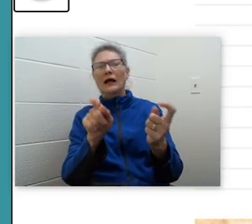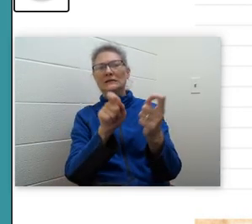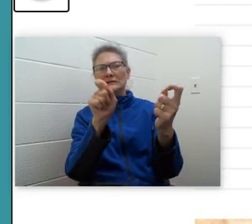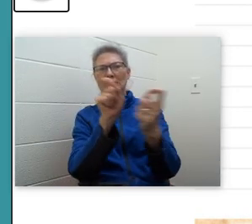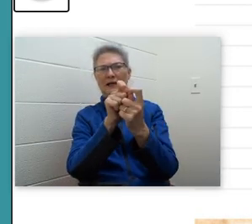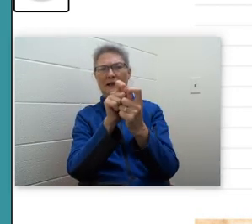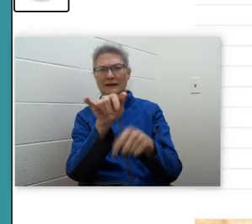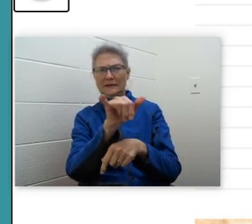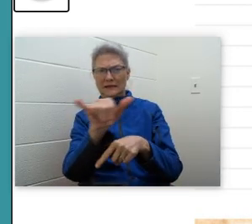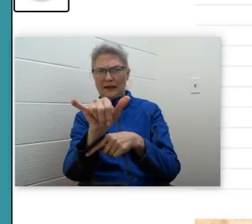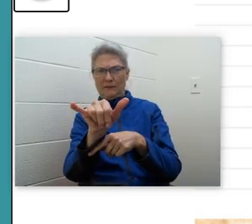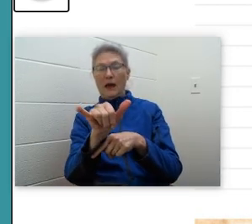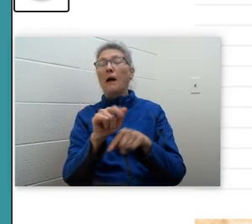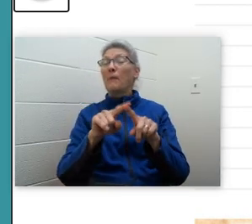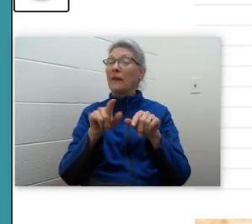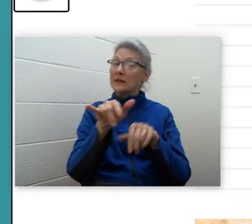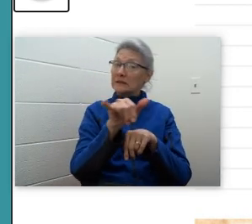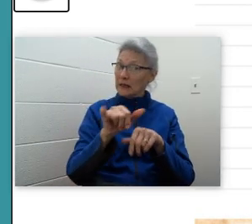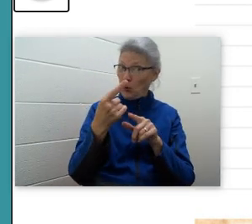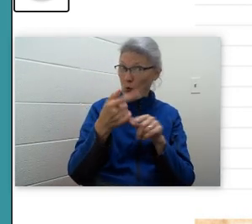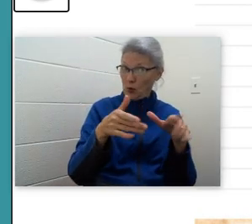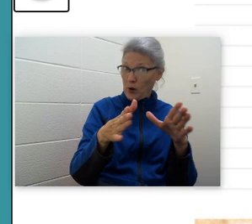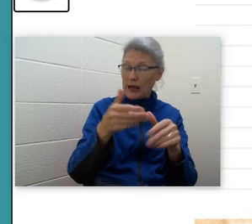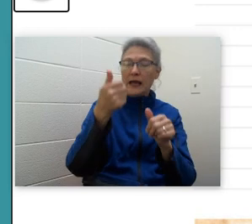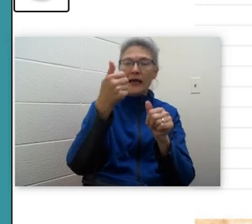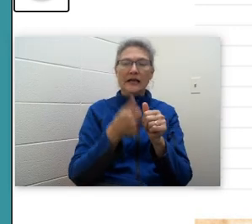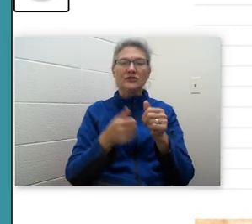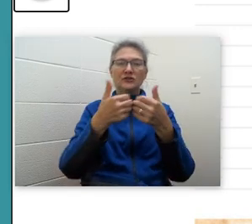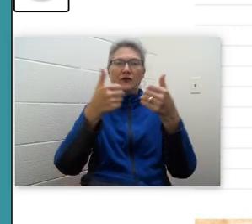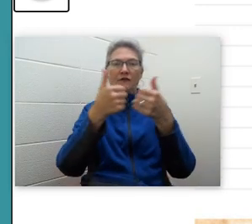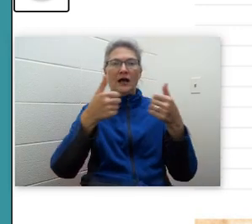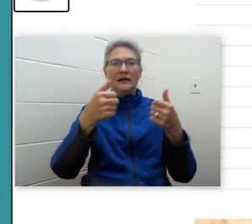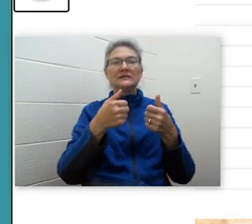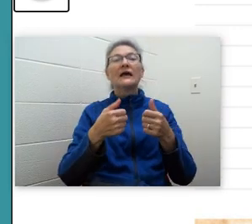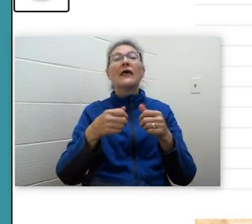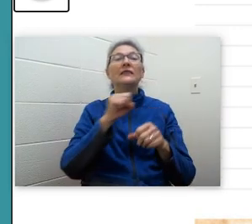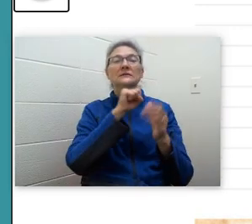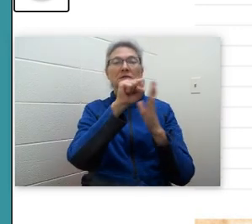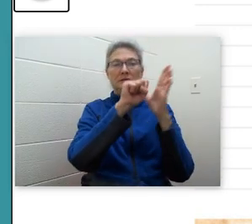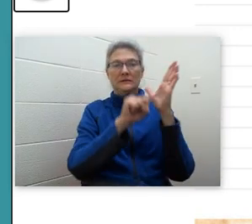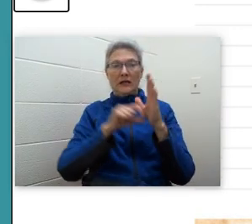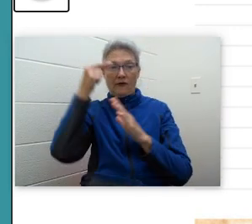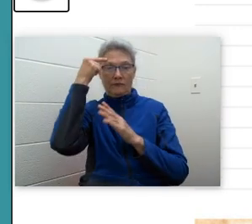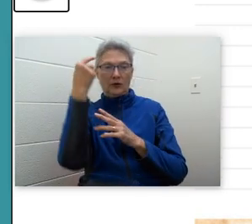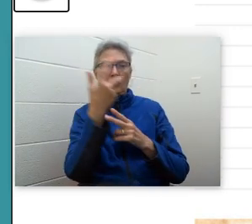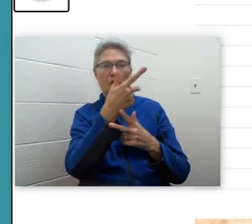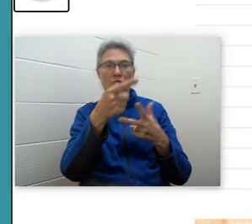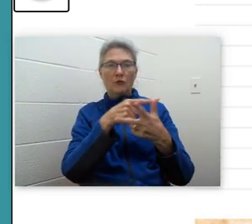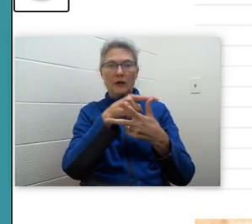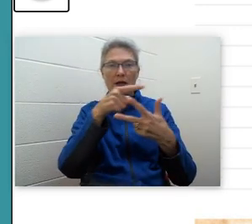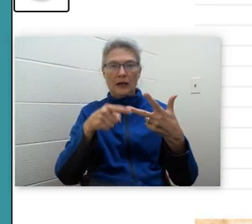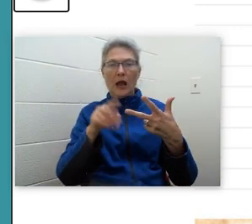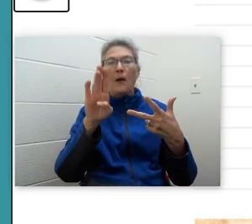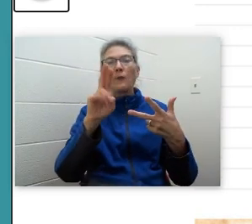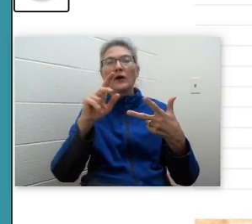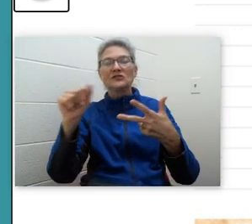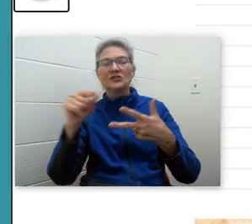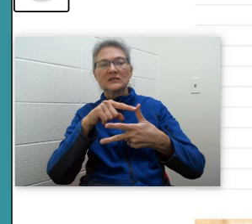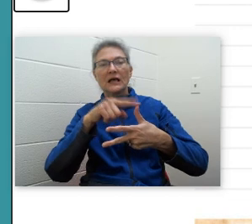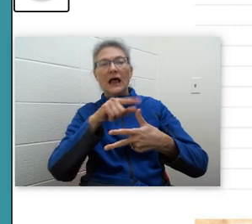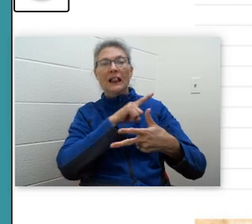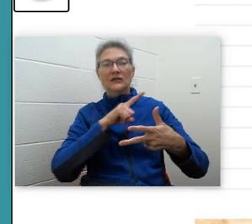way. Each constitution divides the state government into three branches or sections. They are the